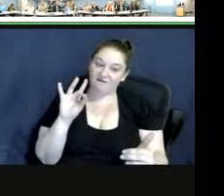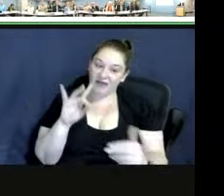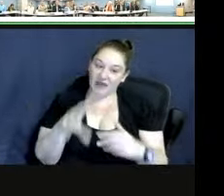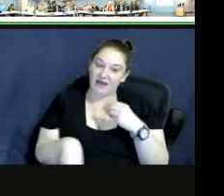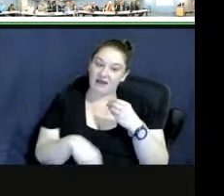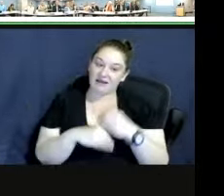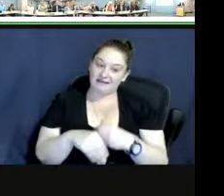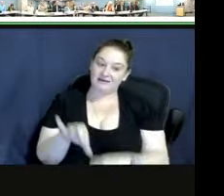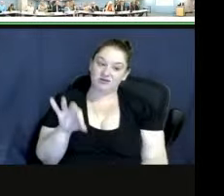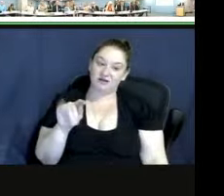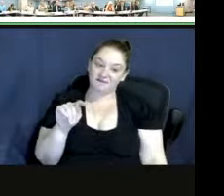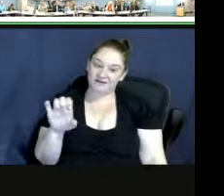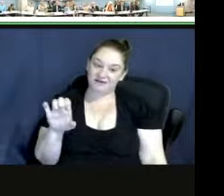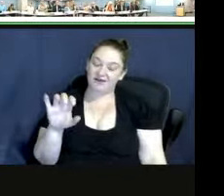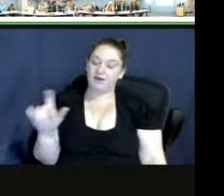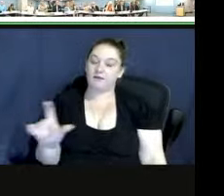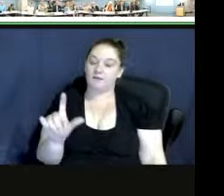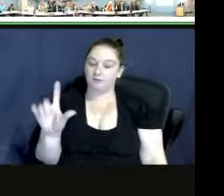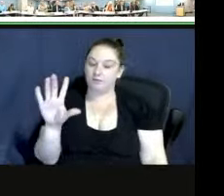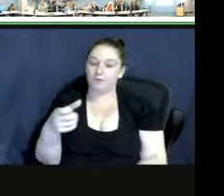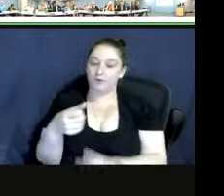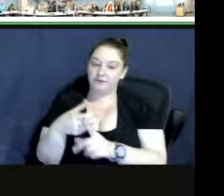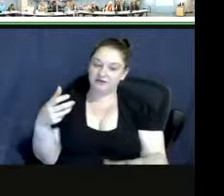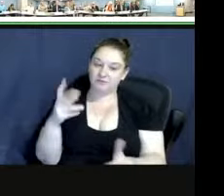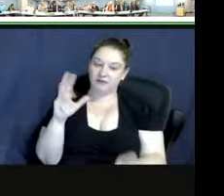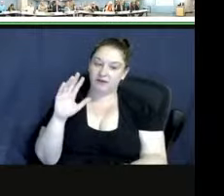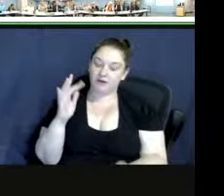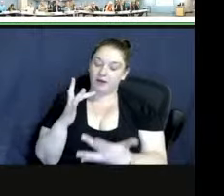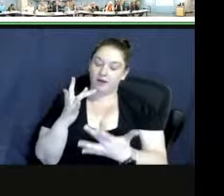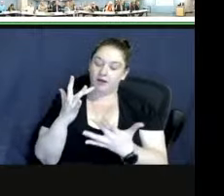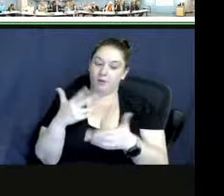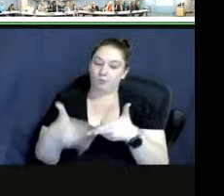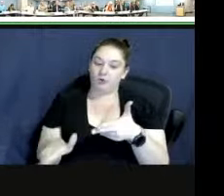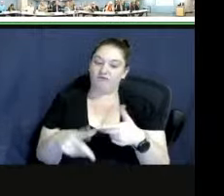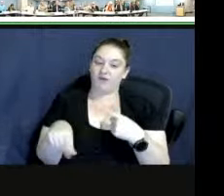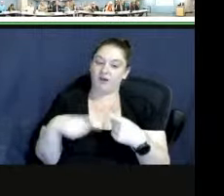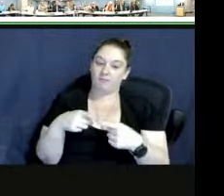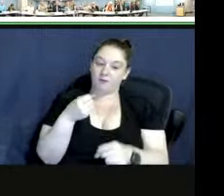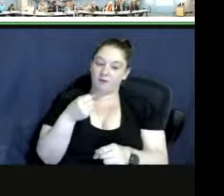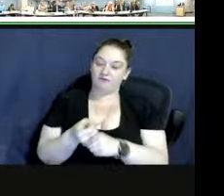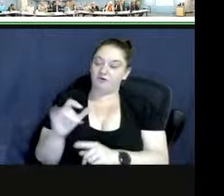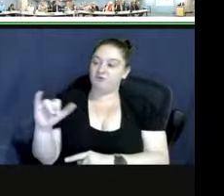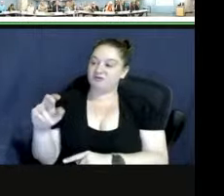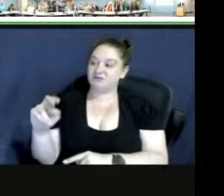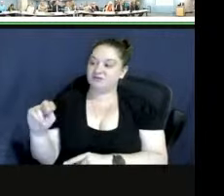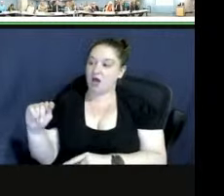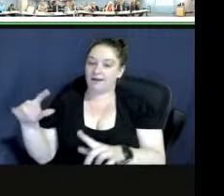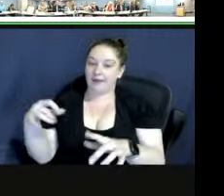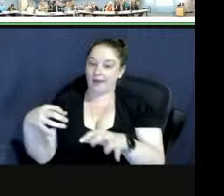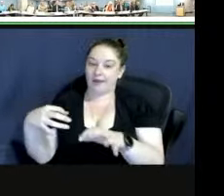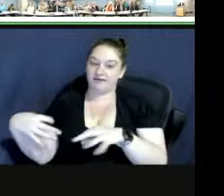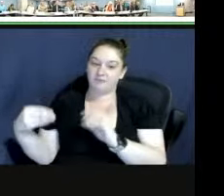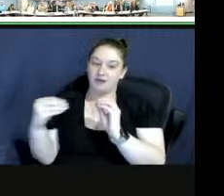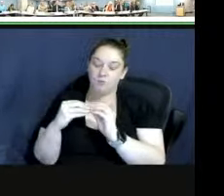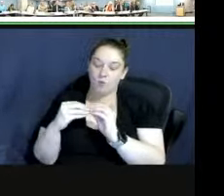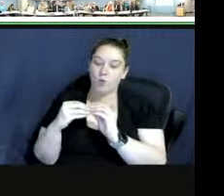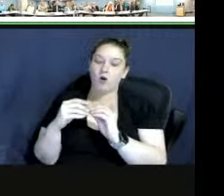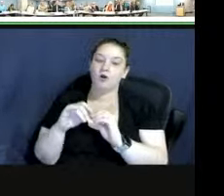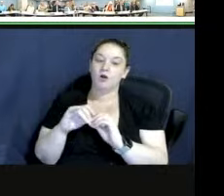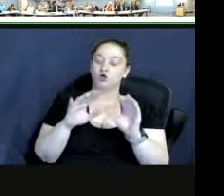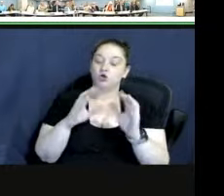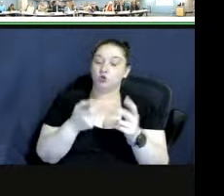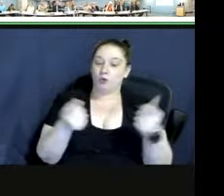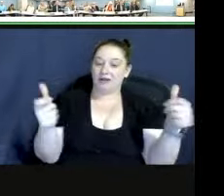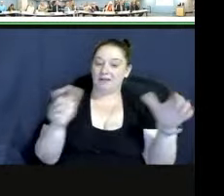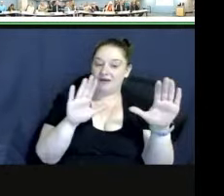library. I'll speak briefly to the impacts, and if you like more information, Scott can fill in, but it's elimination of Sunday service. So you'd be